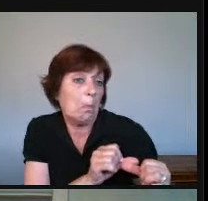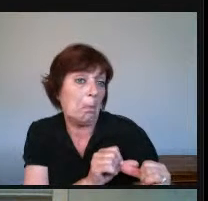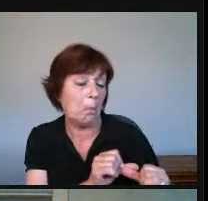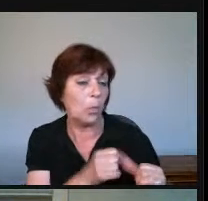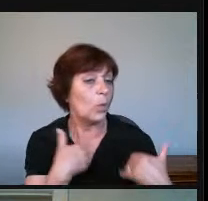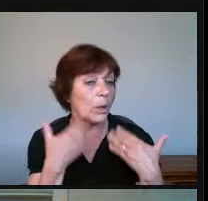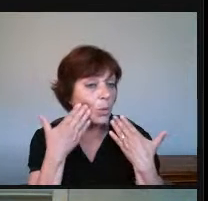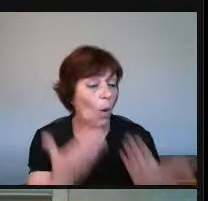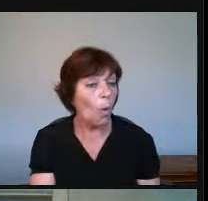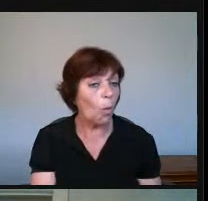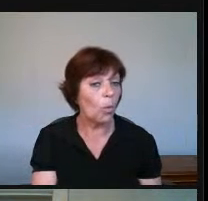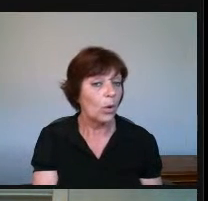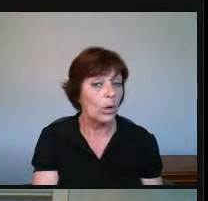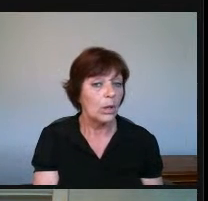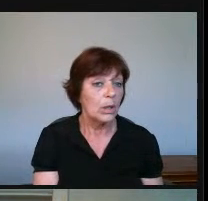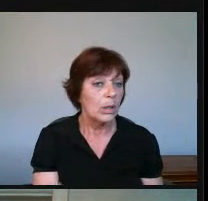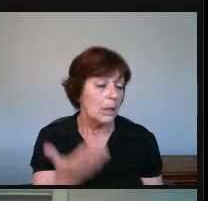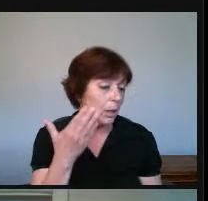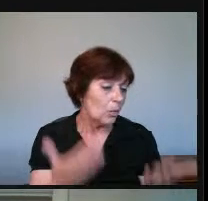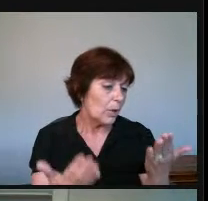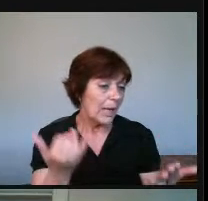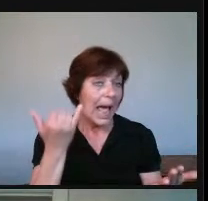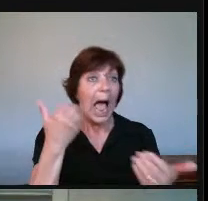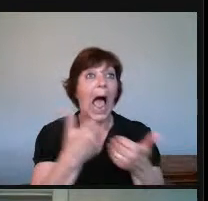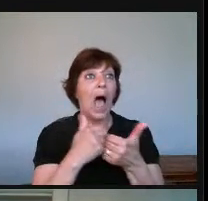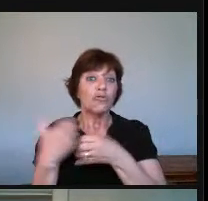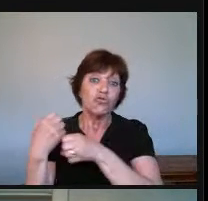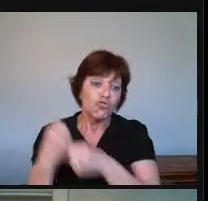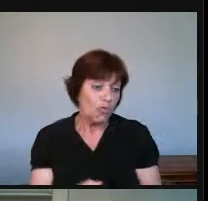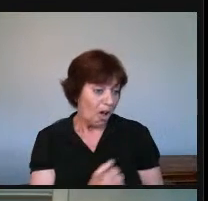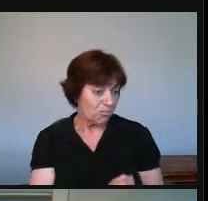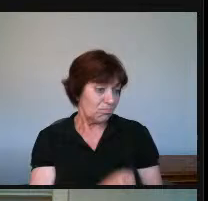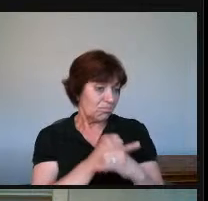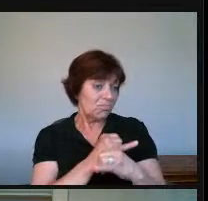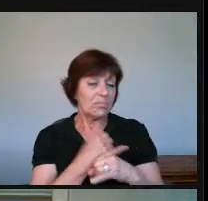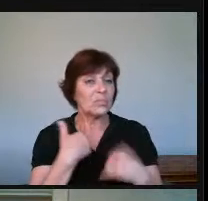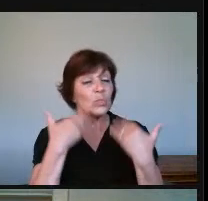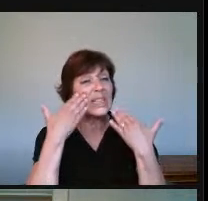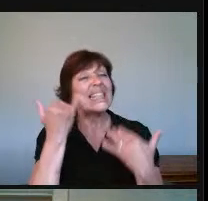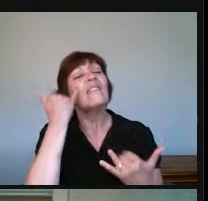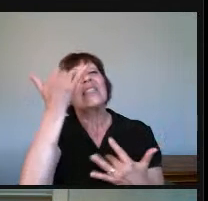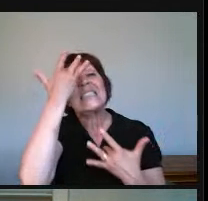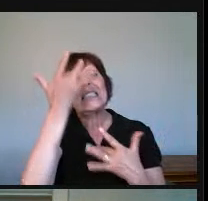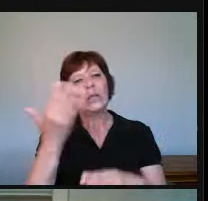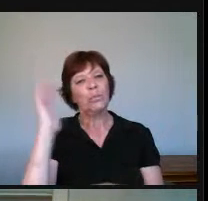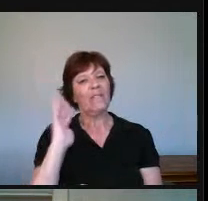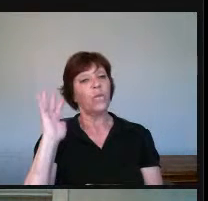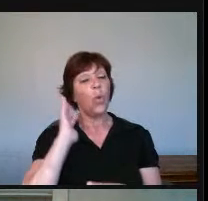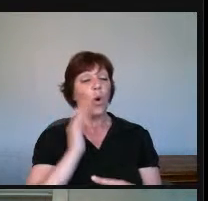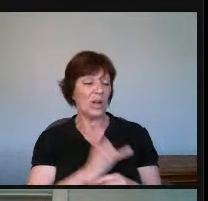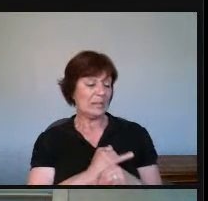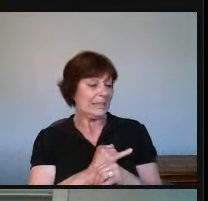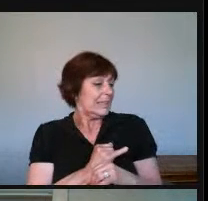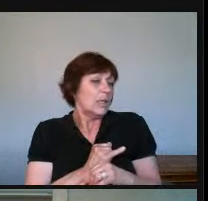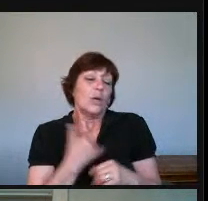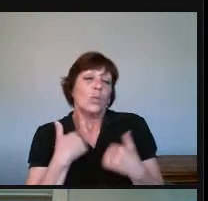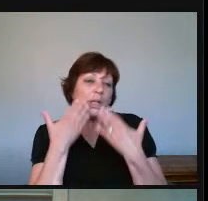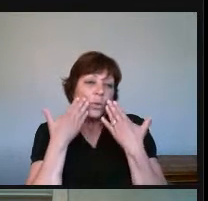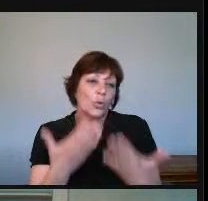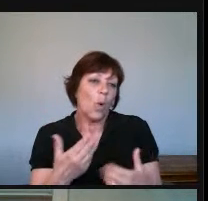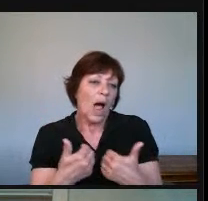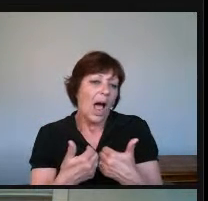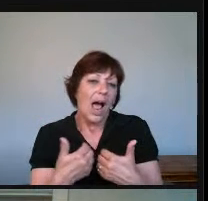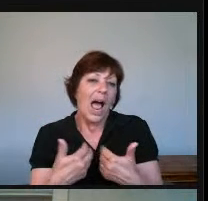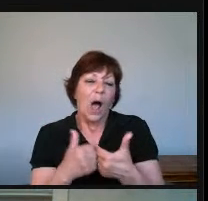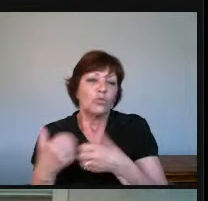effective the immunity might be for someone who was previously infected and then maybe come in contact with a variant.